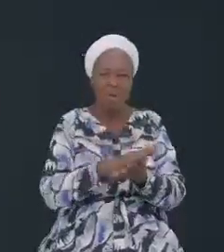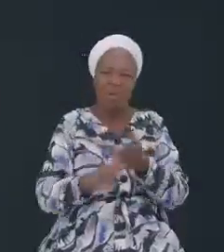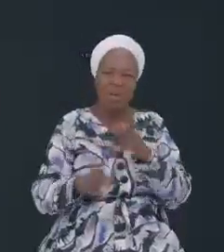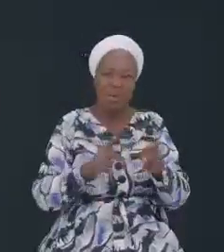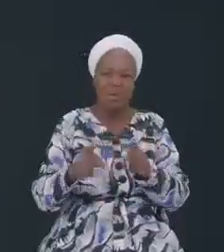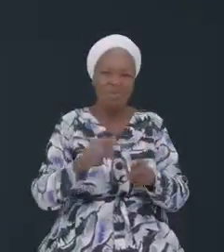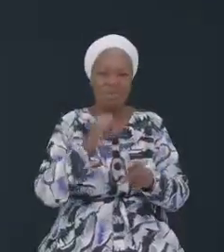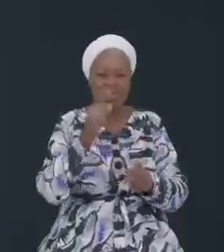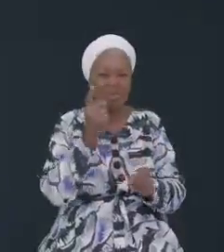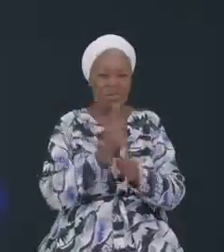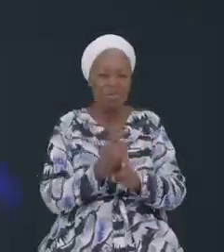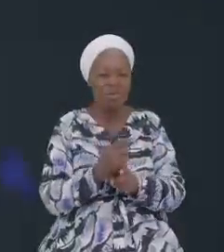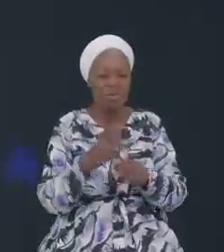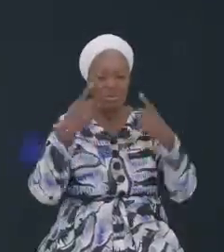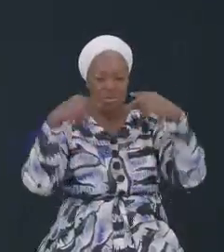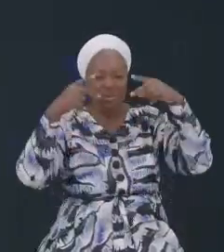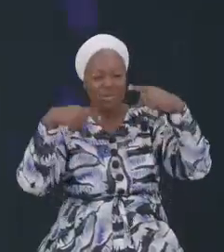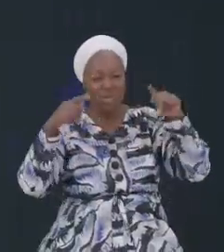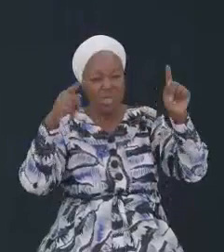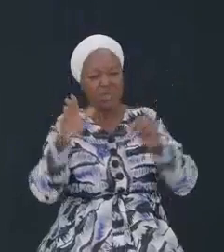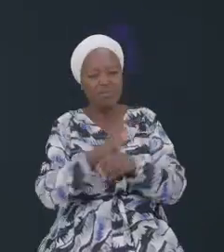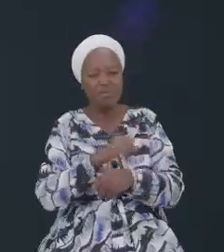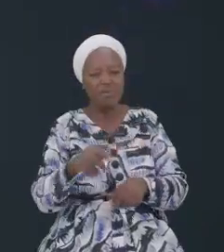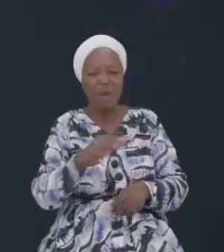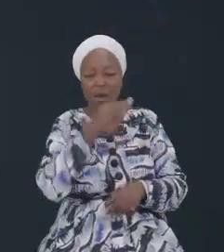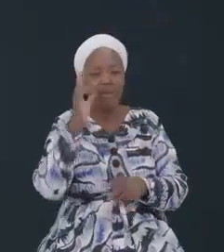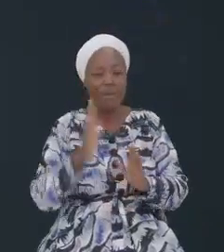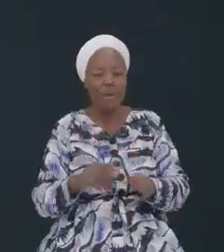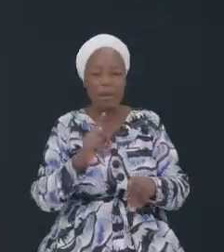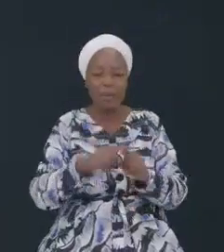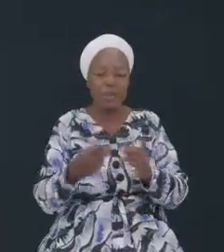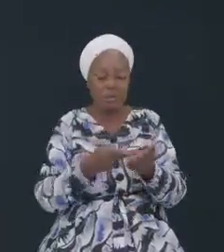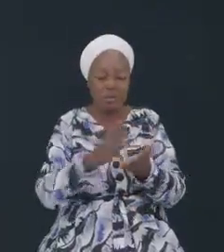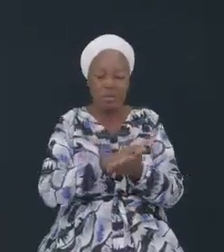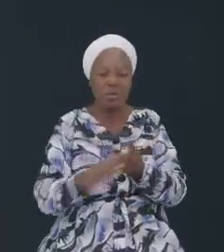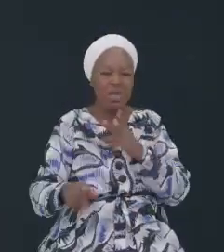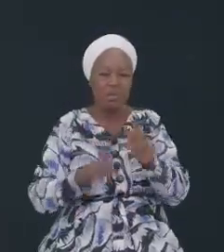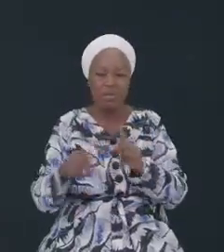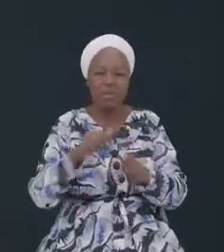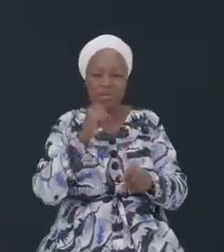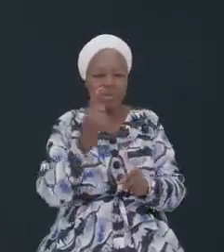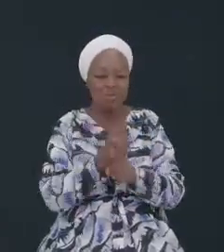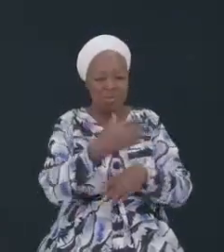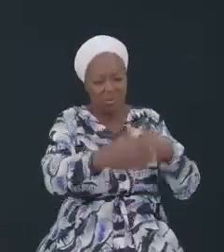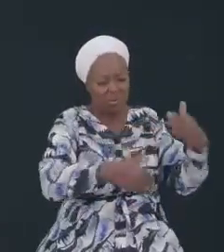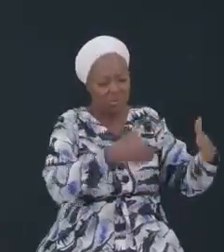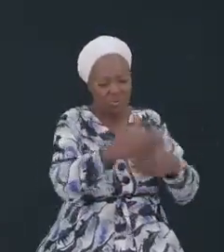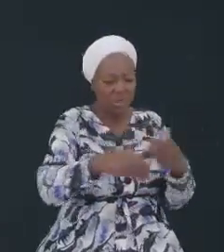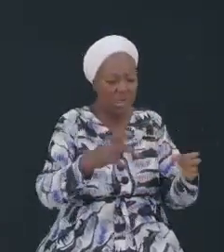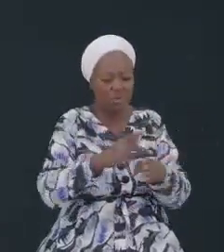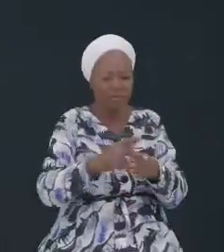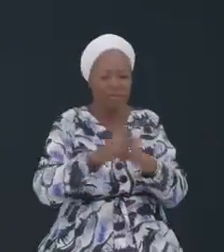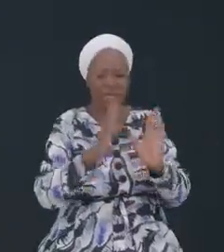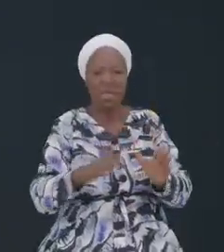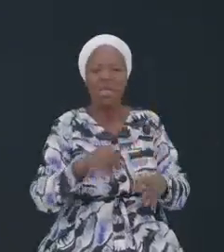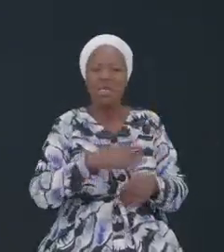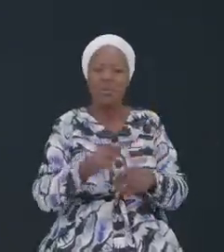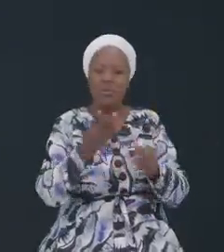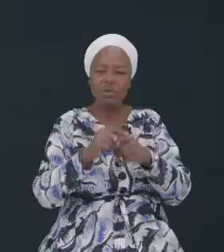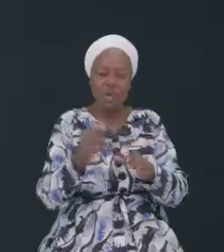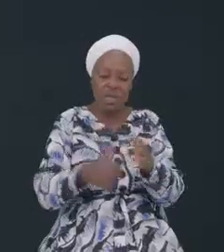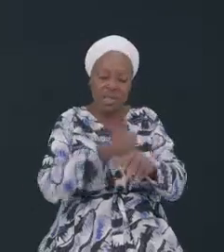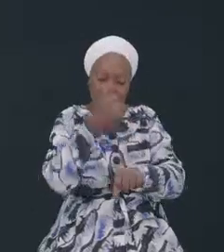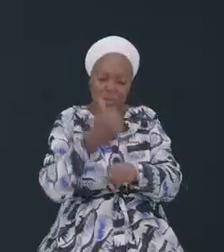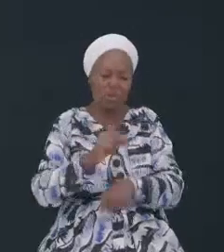just successful farmer, holy people. And it's not just progressive professional. He wants to establish